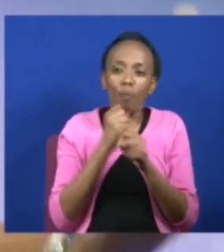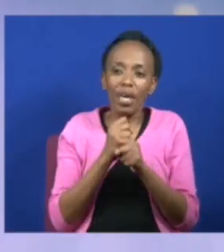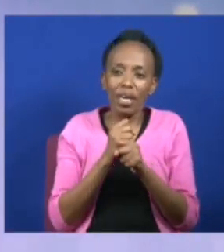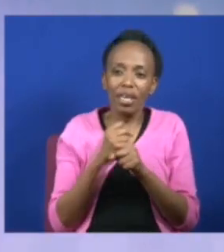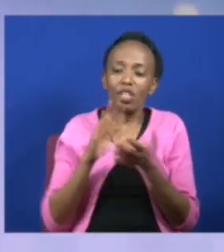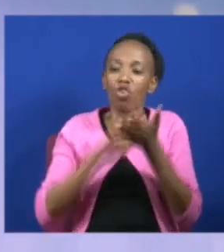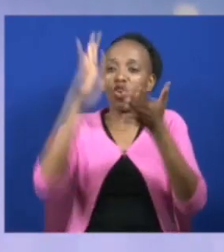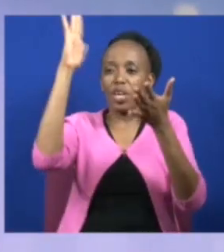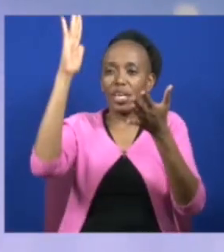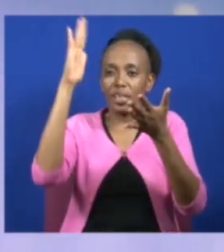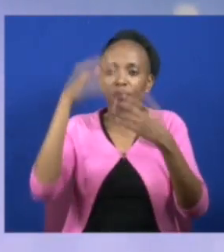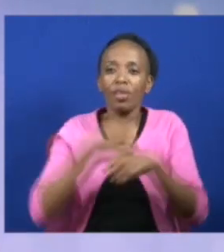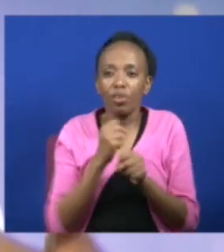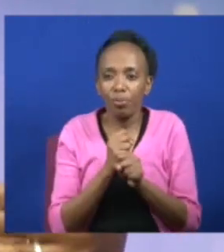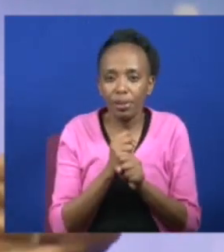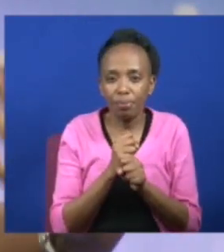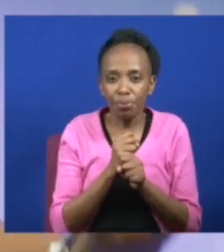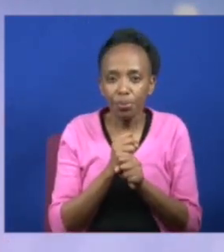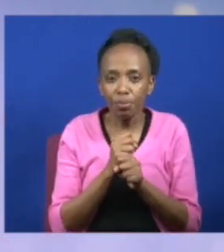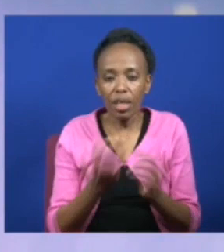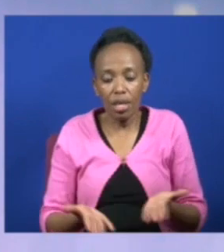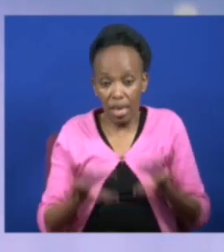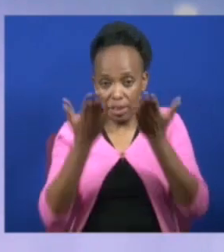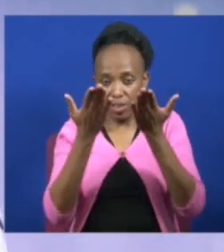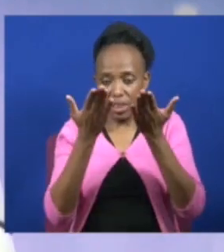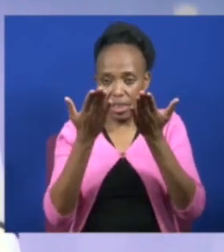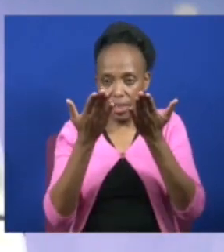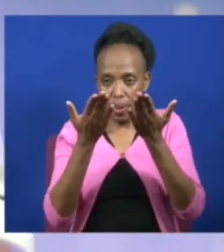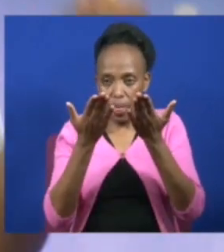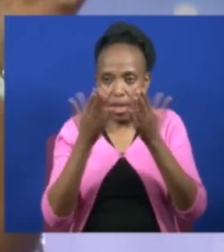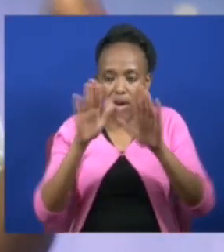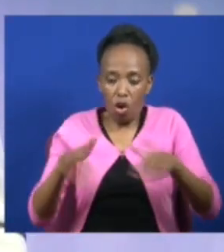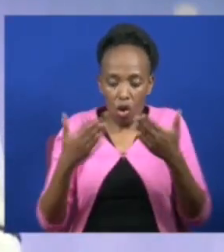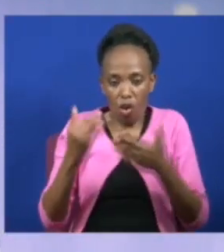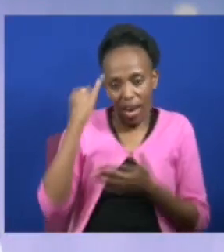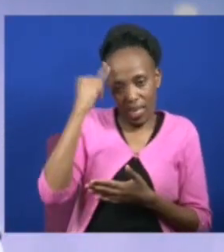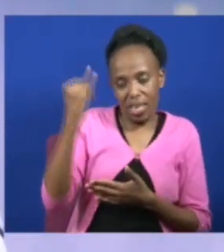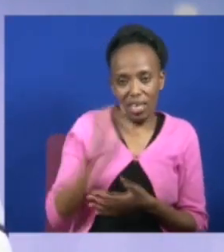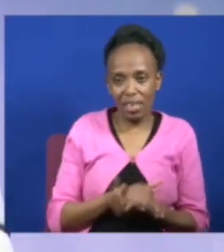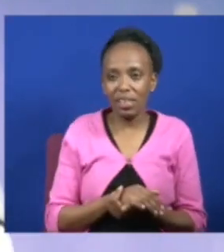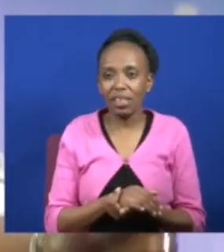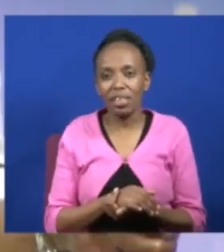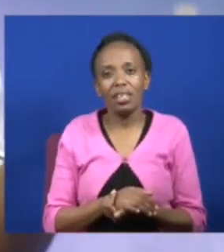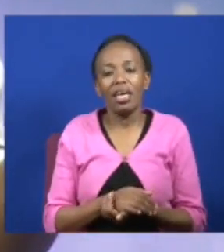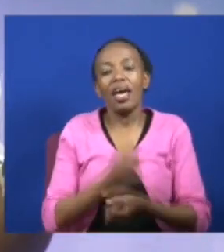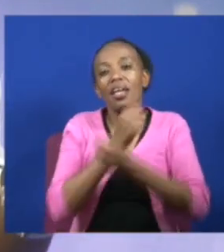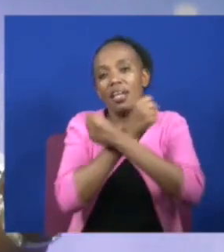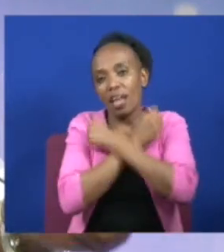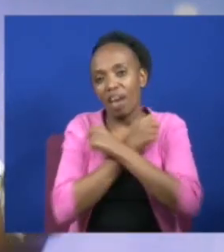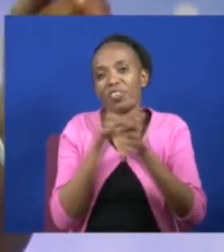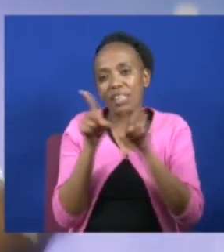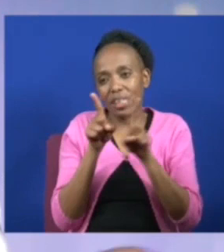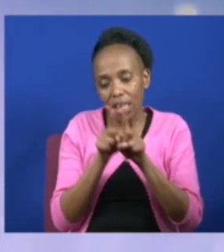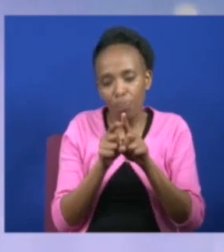it glorious, to make it exalted or idealized. And love